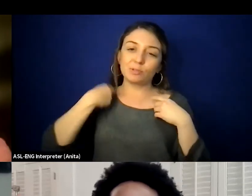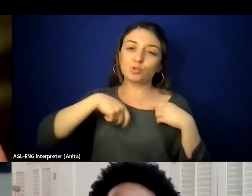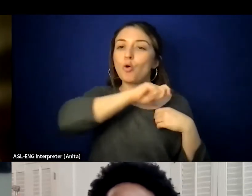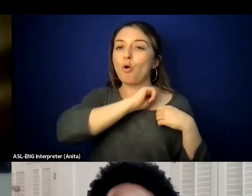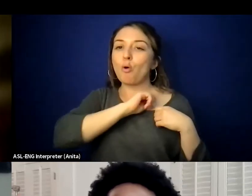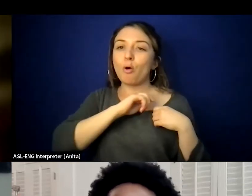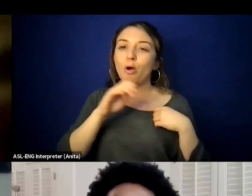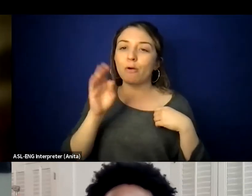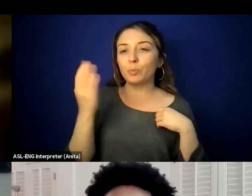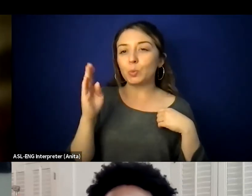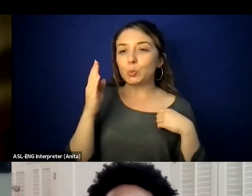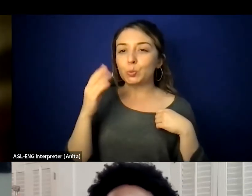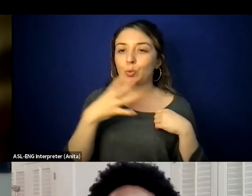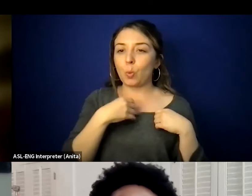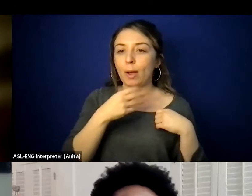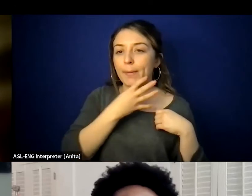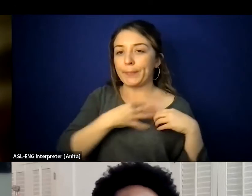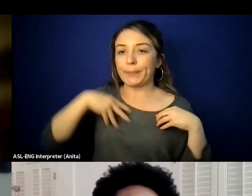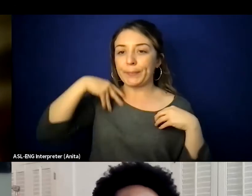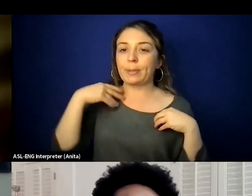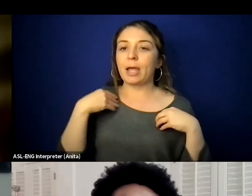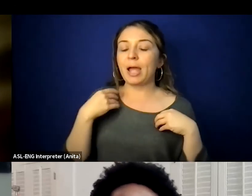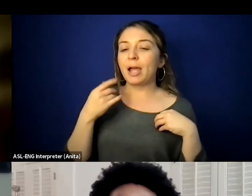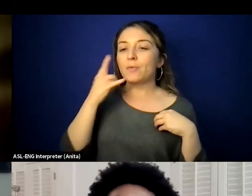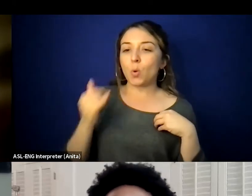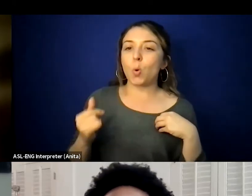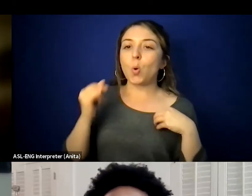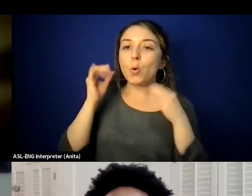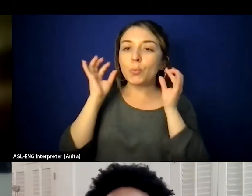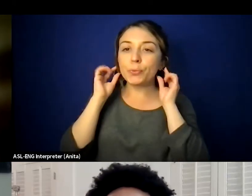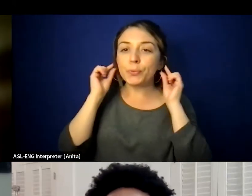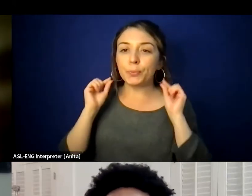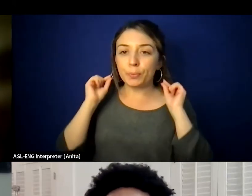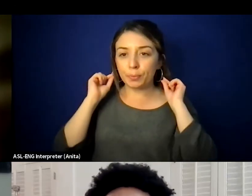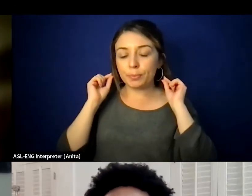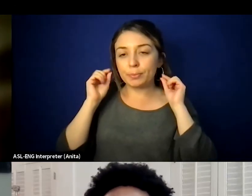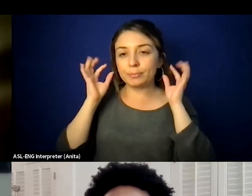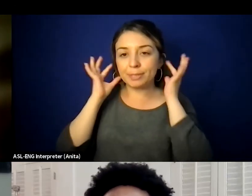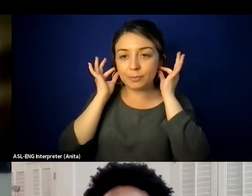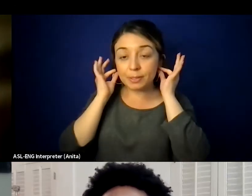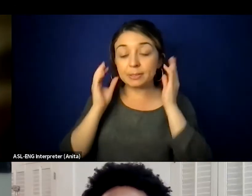around my neck and a black sweater, and I have gold hoop earrings. I